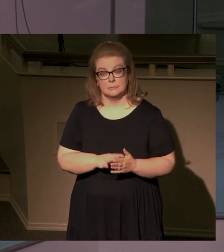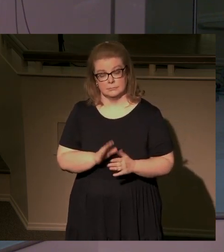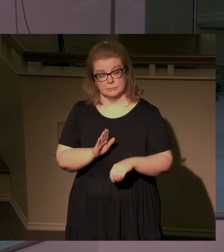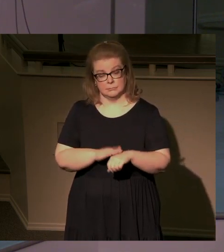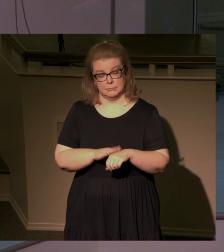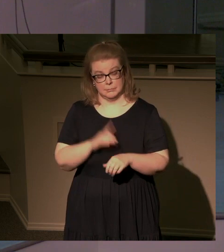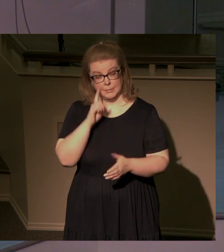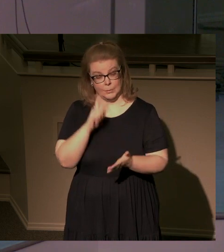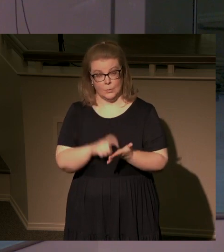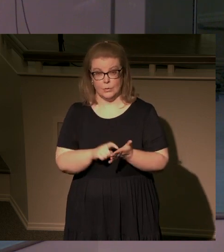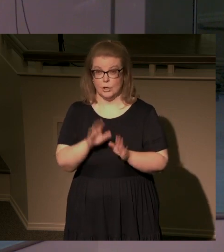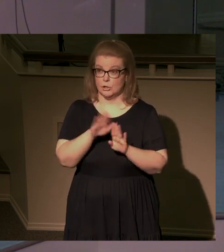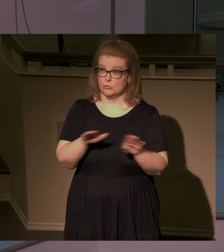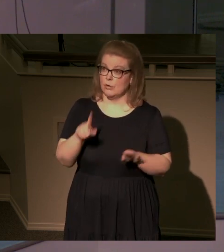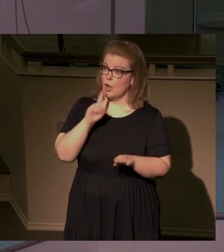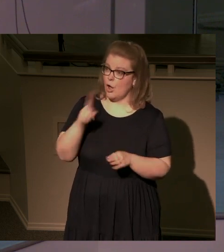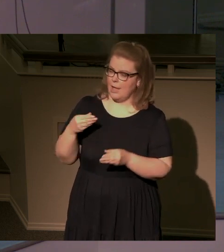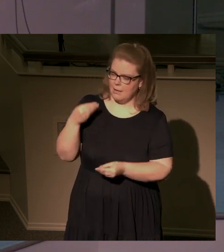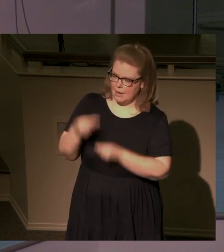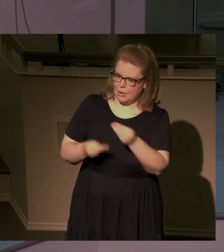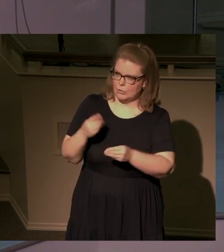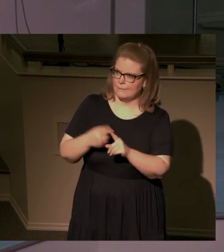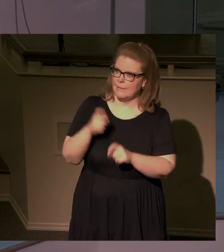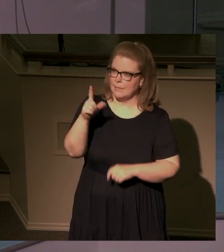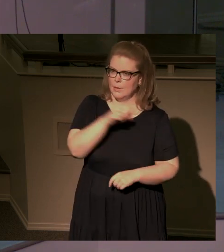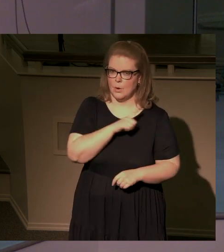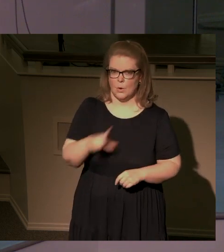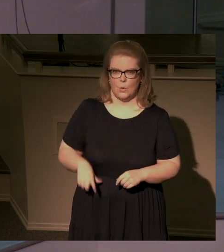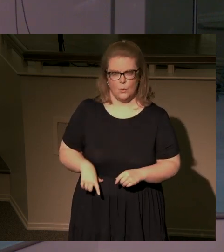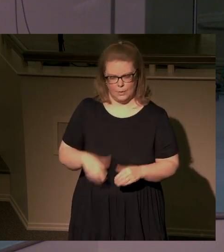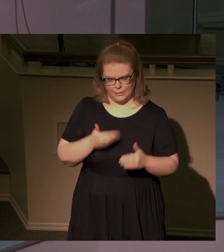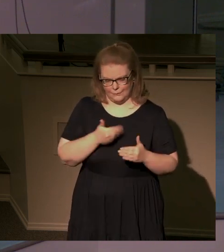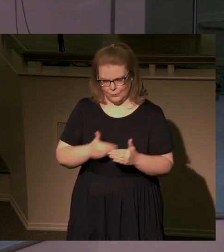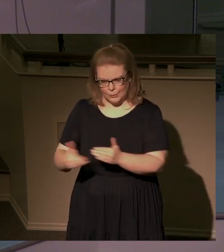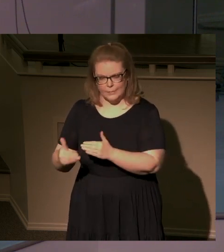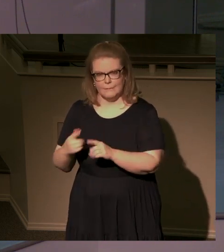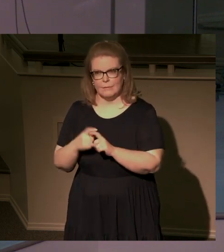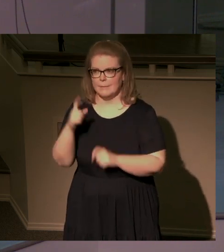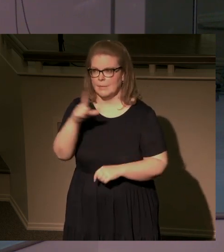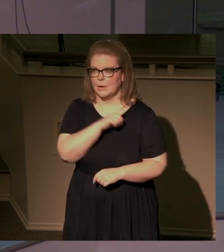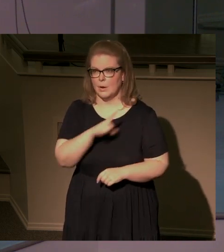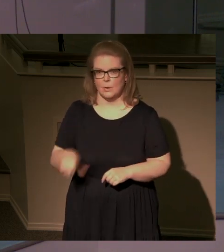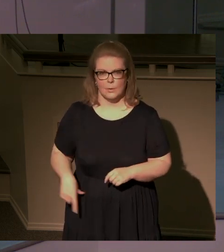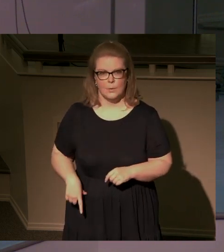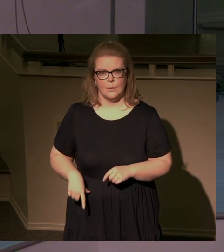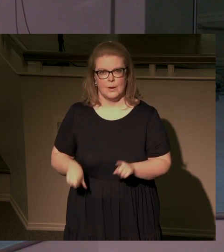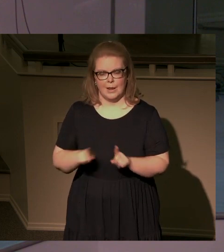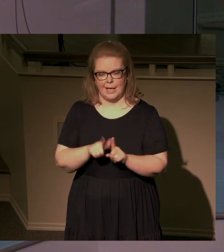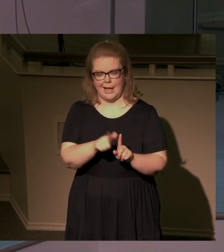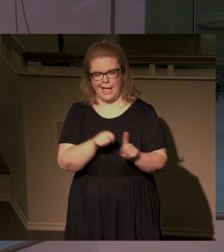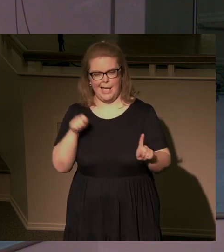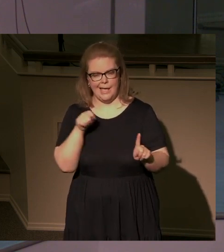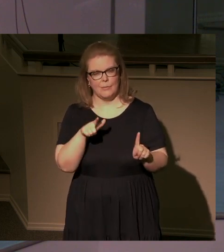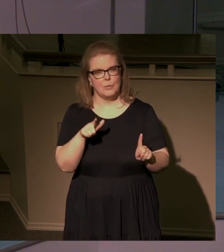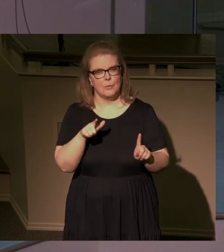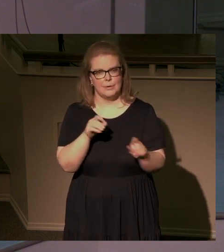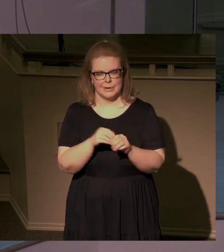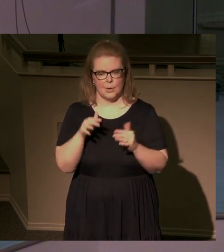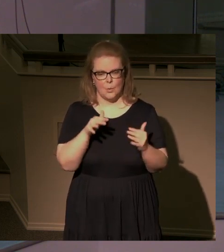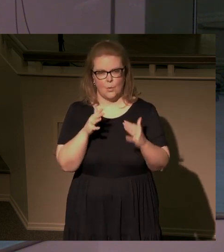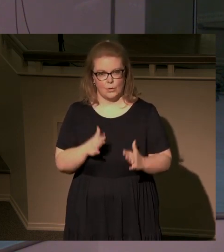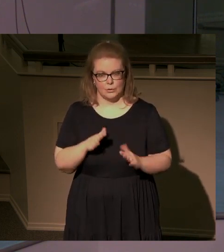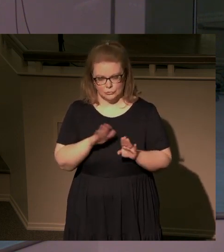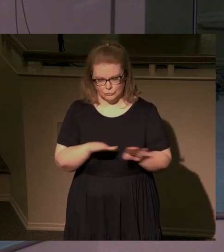a heritage from the Lord, the fruit of the womb, a reward. Like arrows in the hand of a warrior are the children of one's